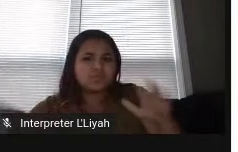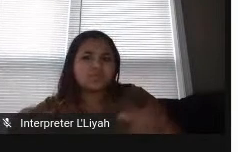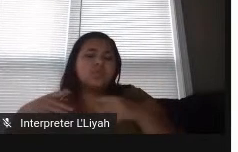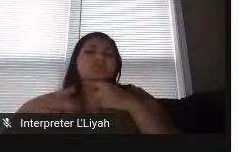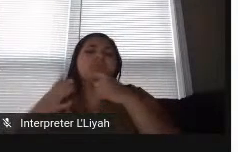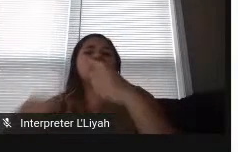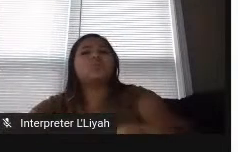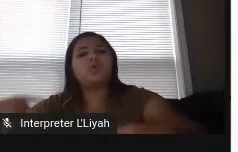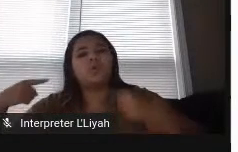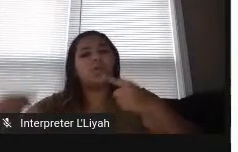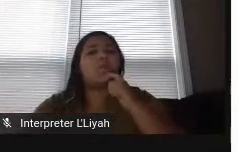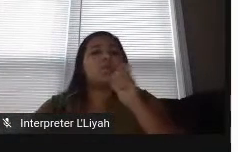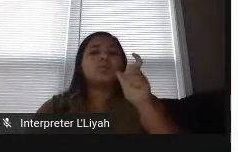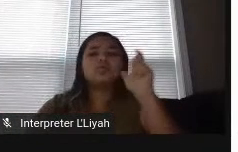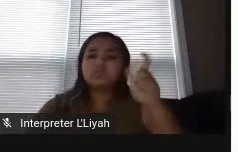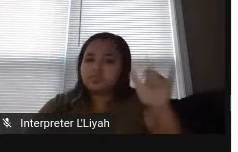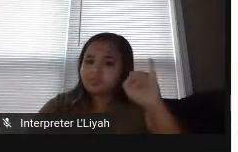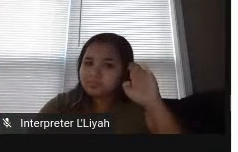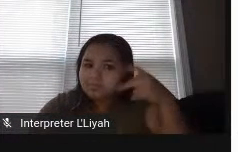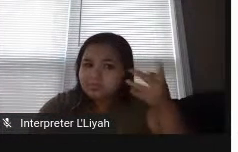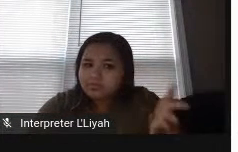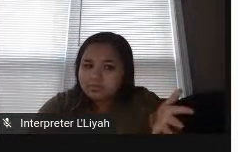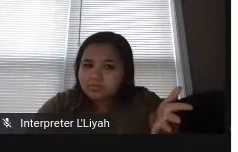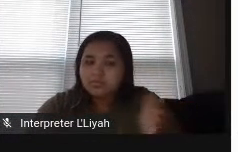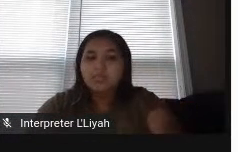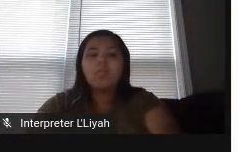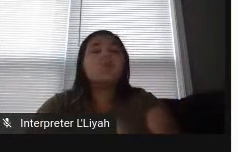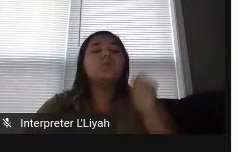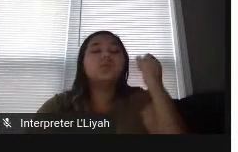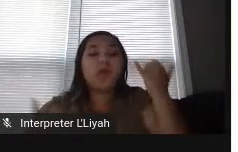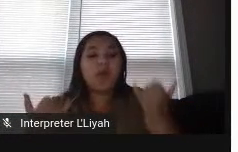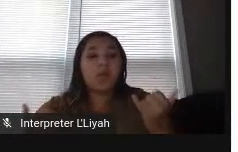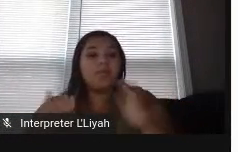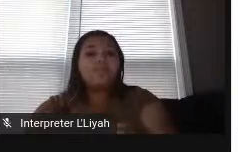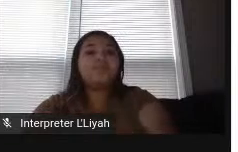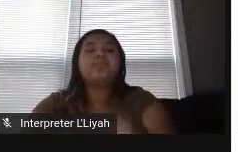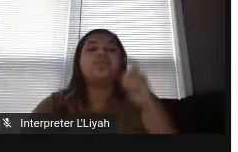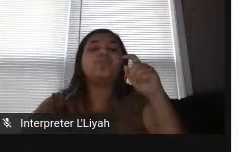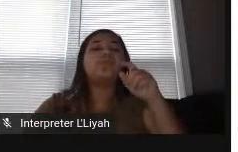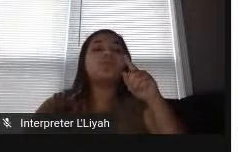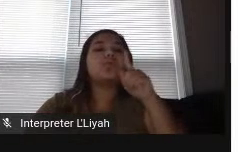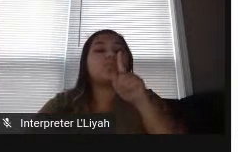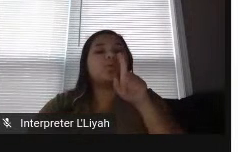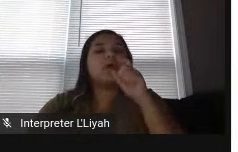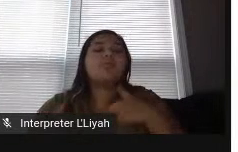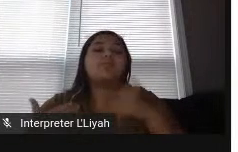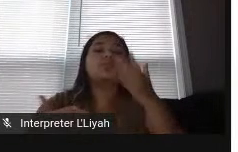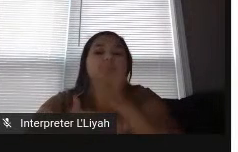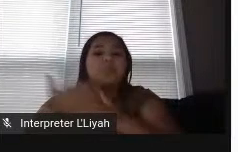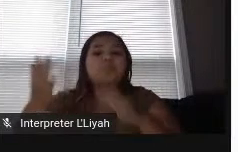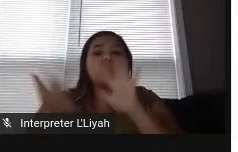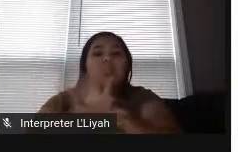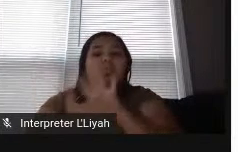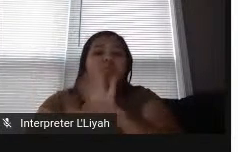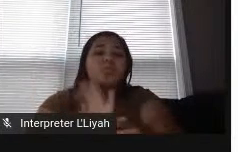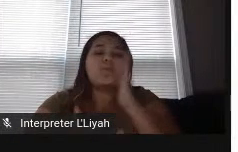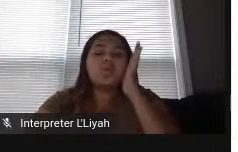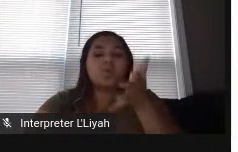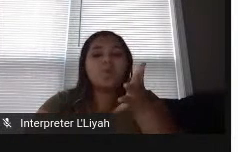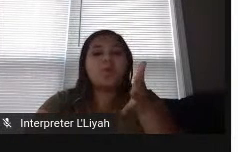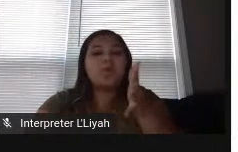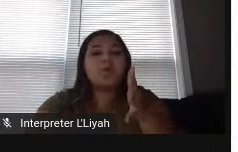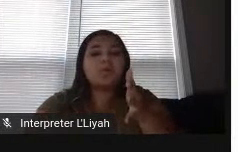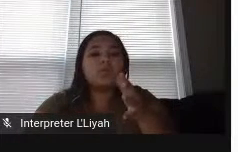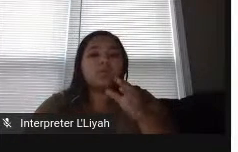in school doesn't mean your child needs an IEP. Now, you will have some schools that